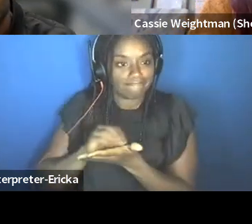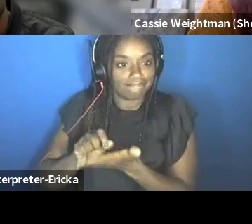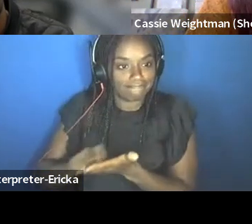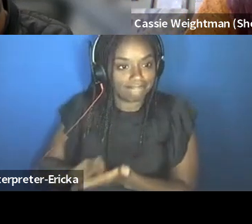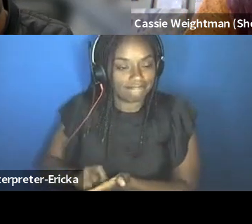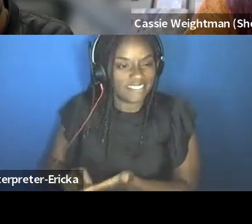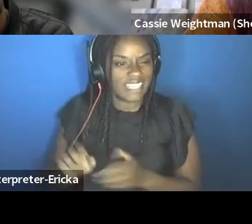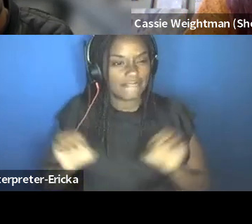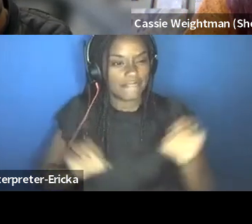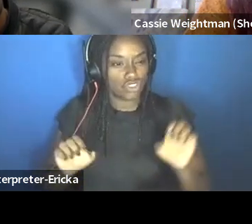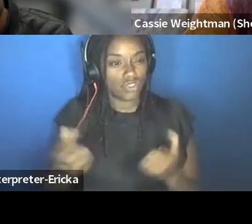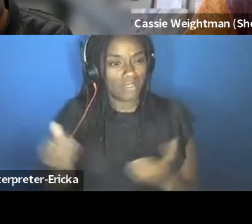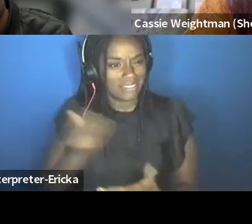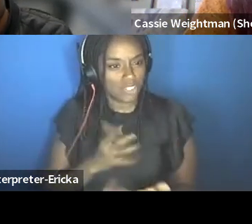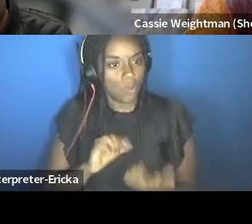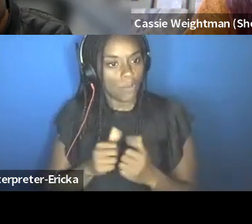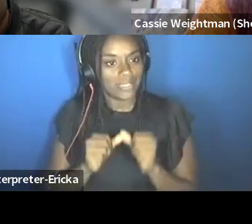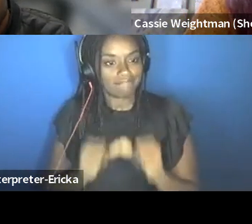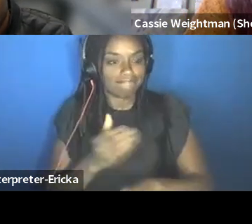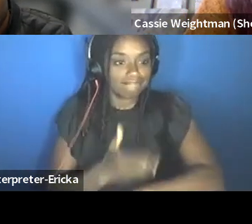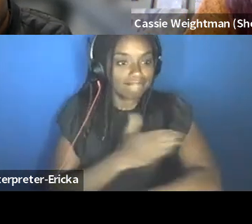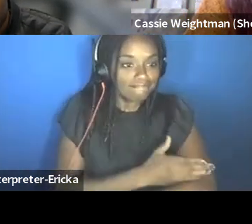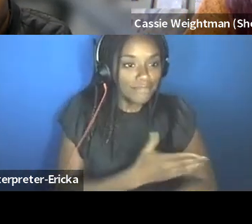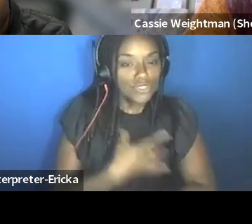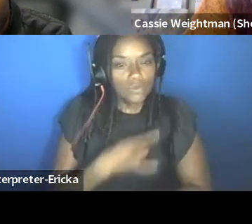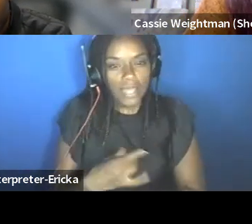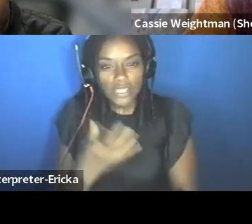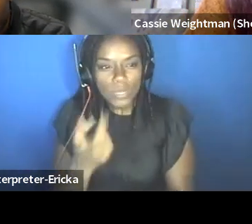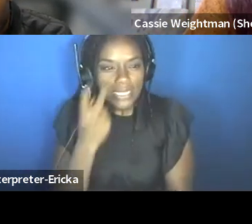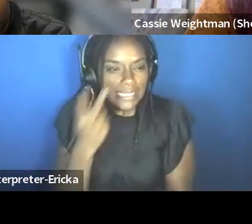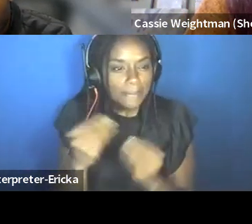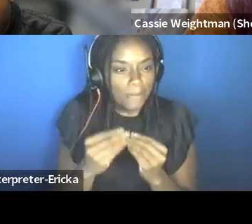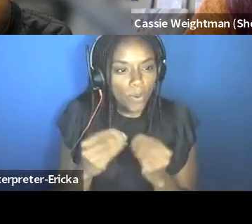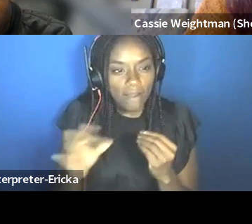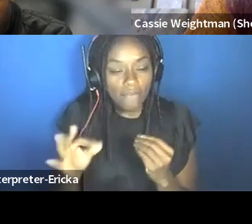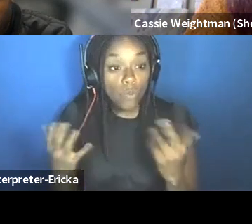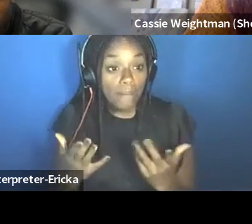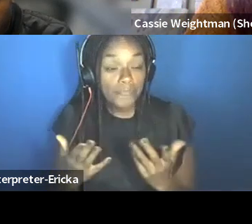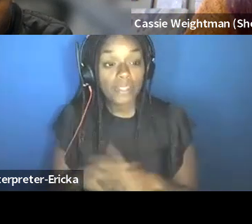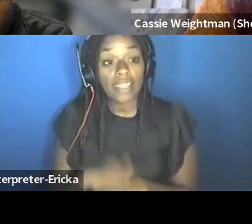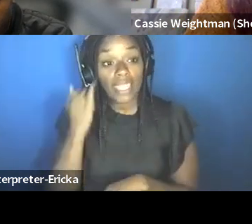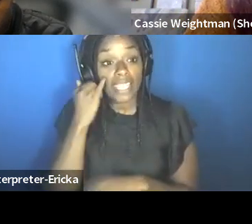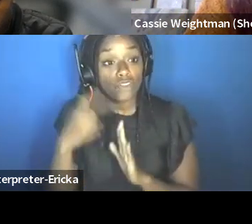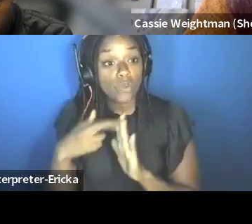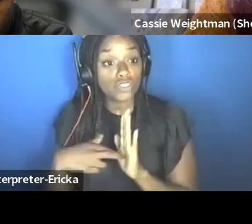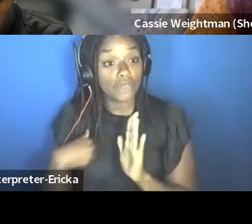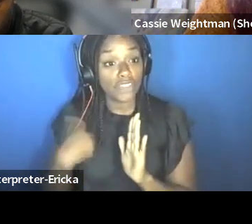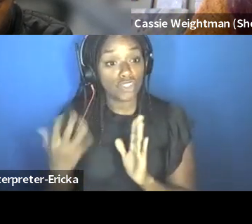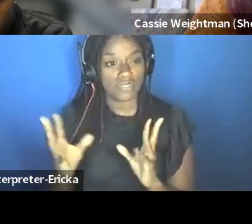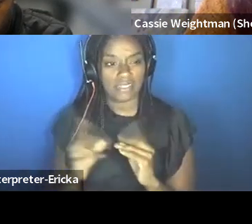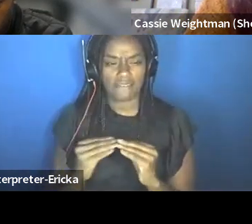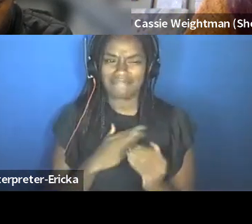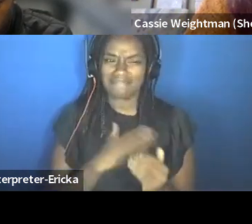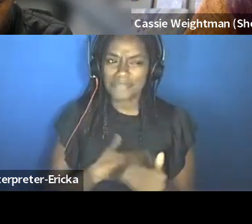us know how we can continue to improve, what you liked, what you'd like to see more of. And if you're registered for the youth conference, please join